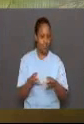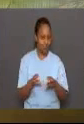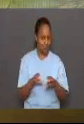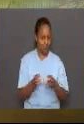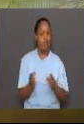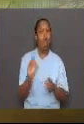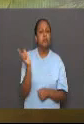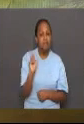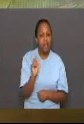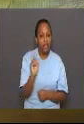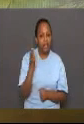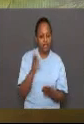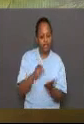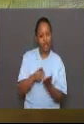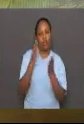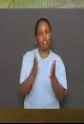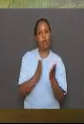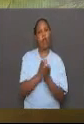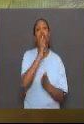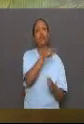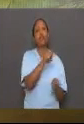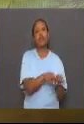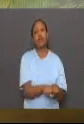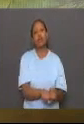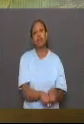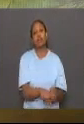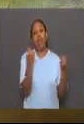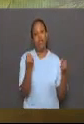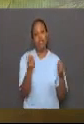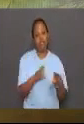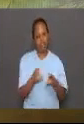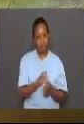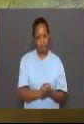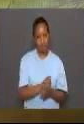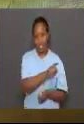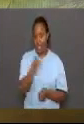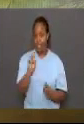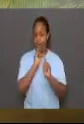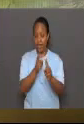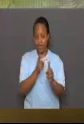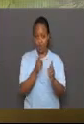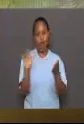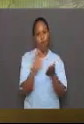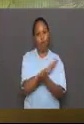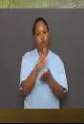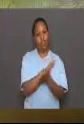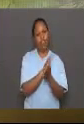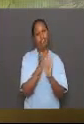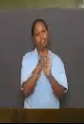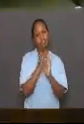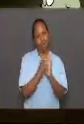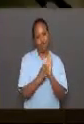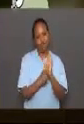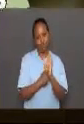What democratic right is violated? Write your answers on a piece of notepaper.